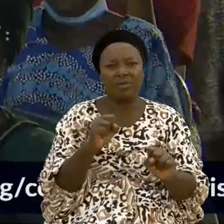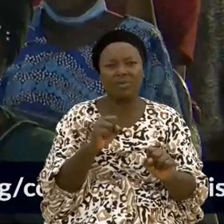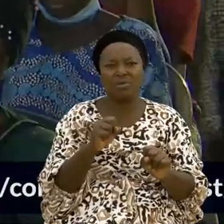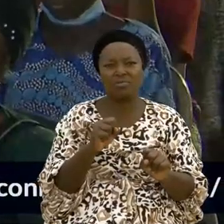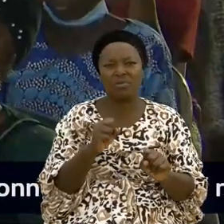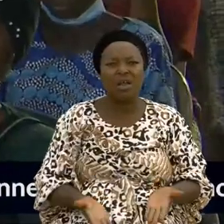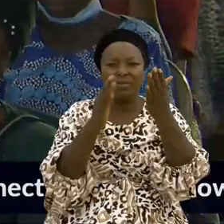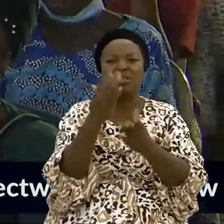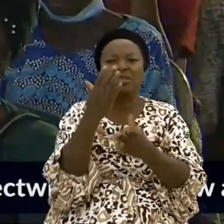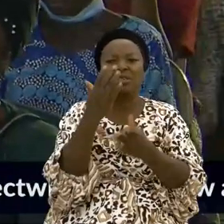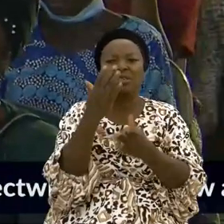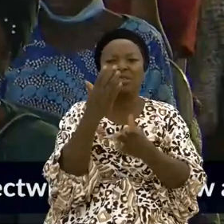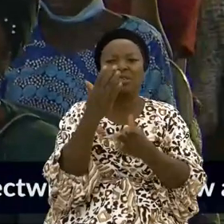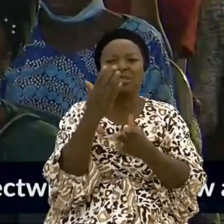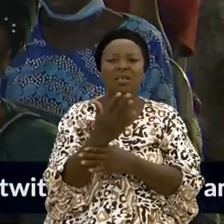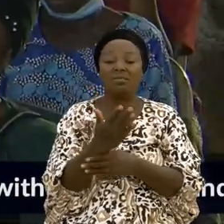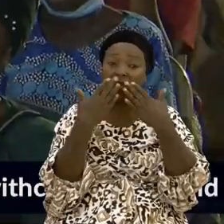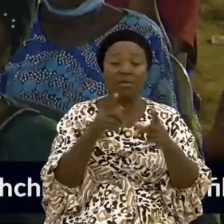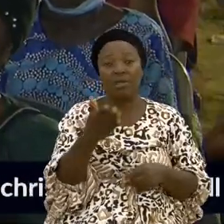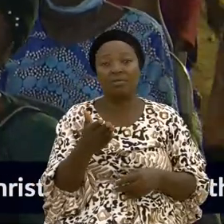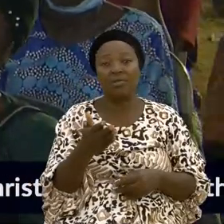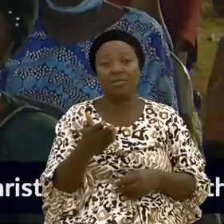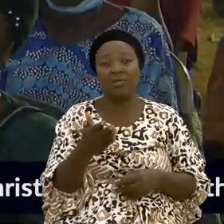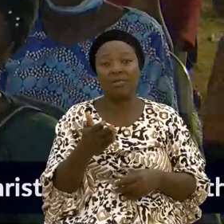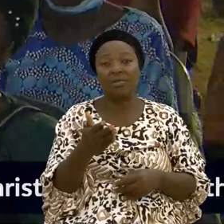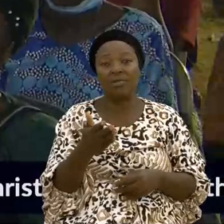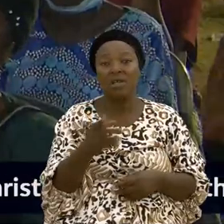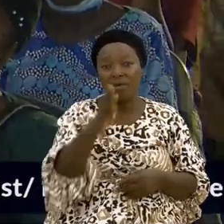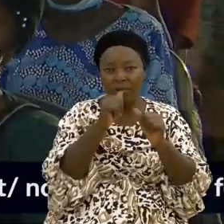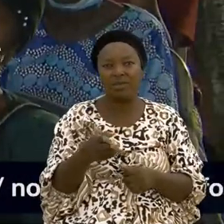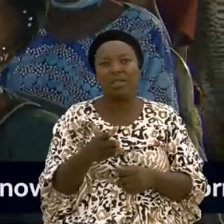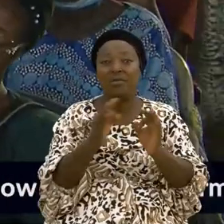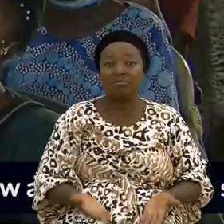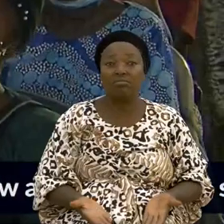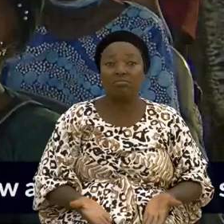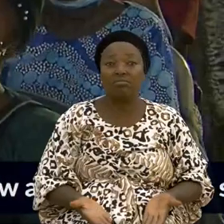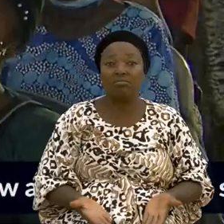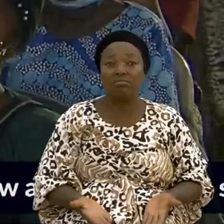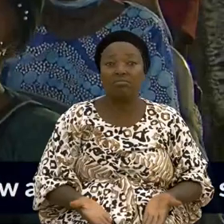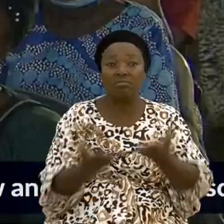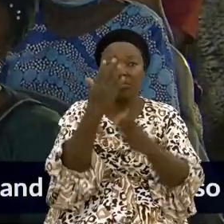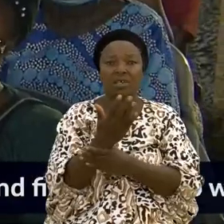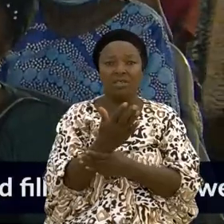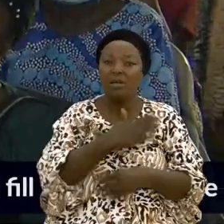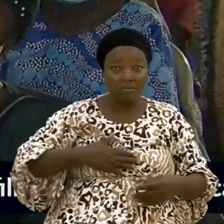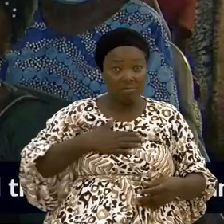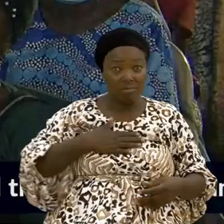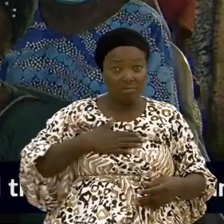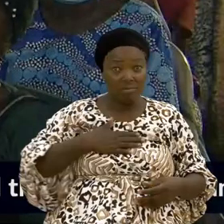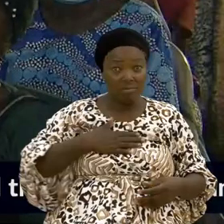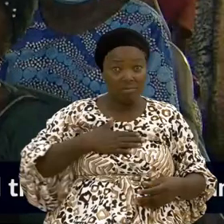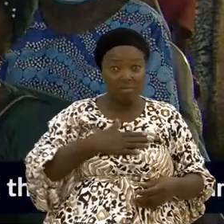raise up that hand. Thank you there. God bless you there. If you're raising up your hand, please stand up.